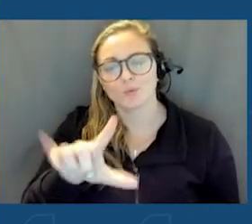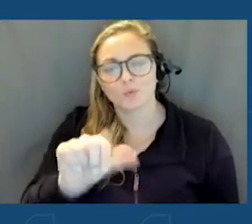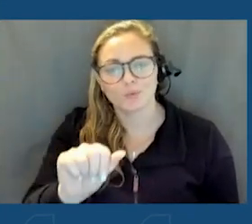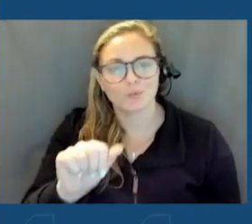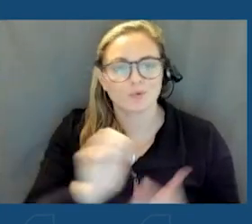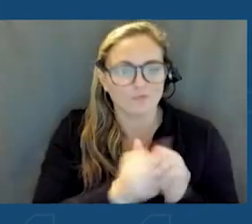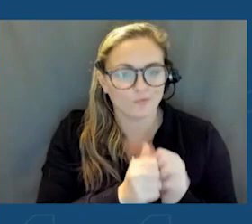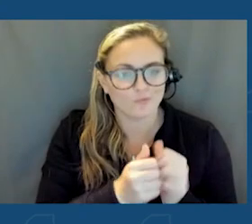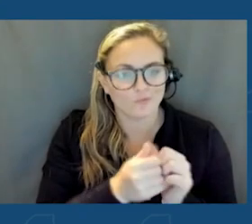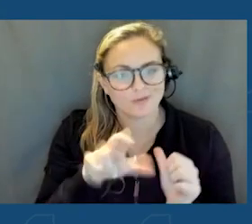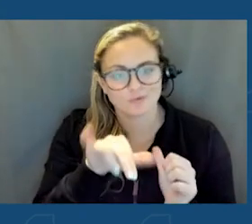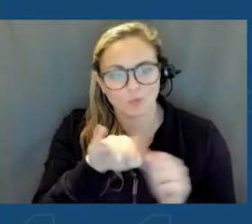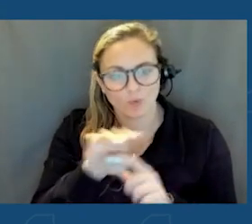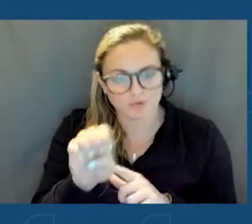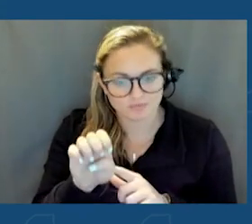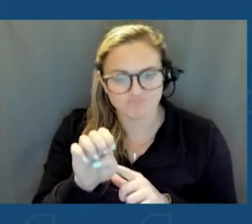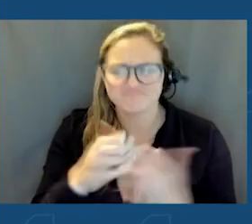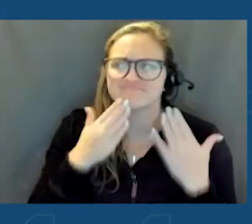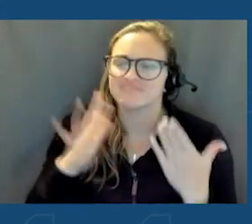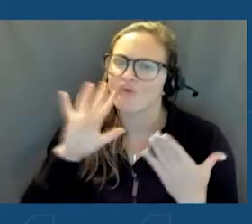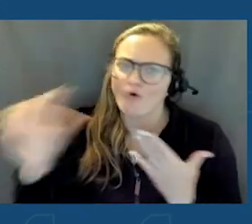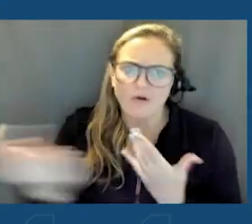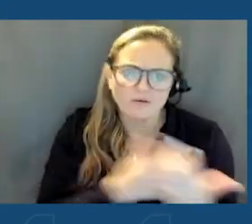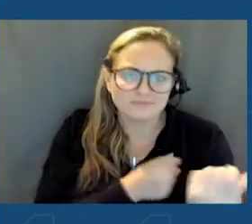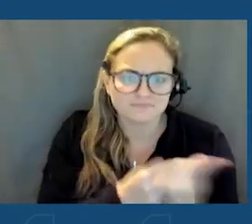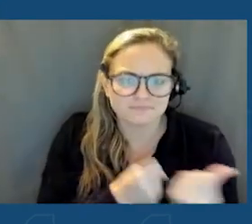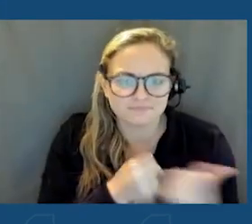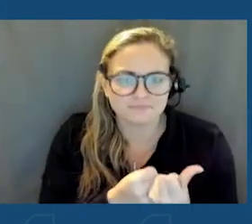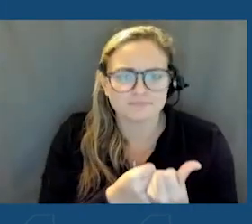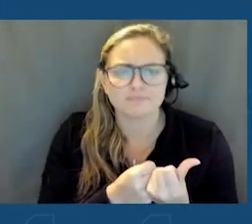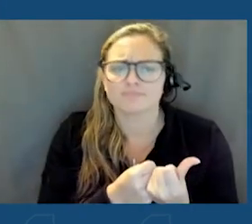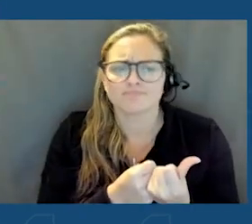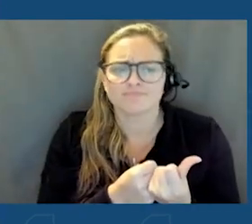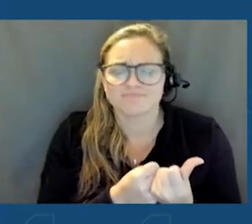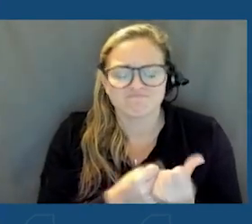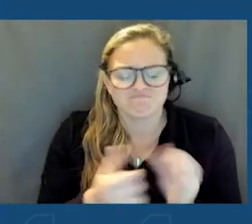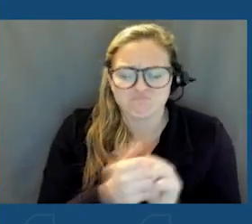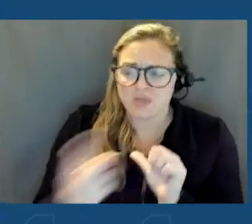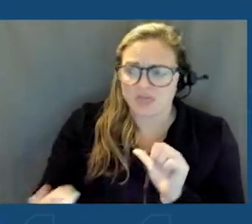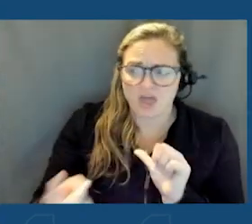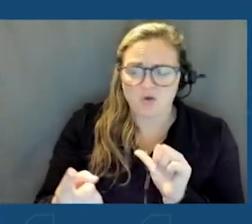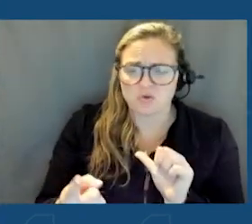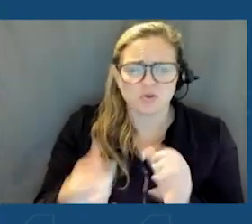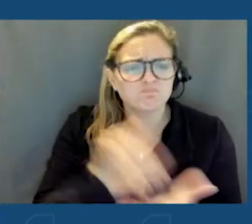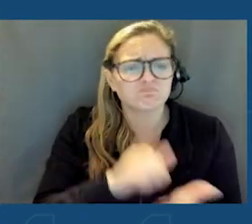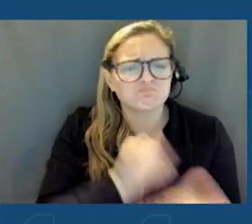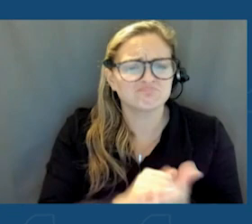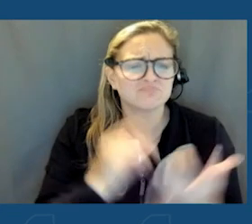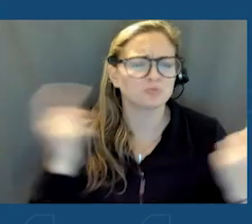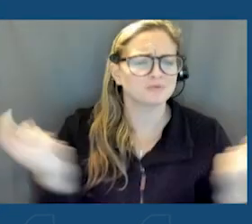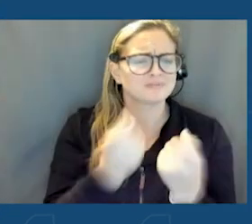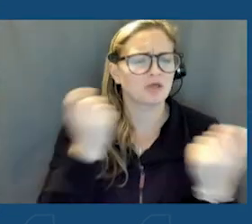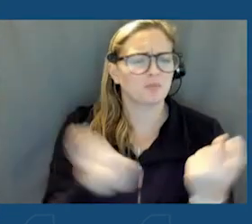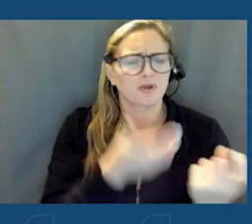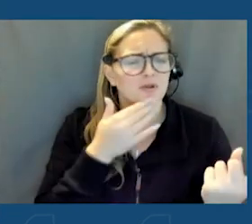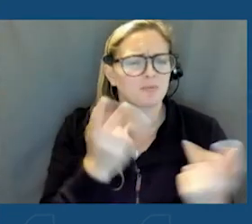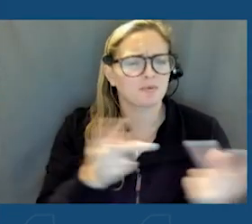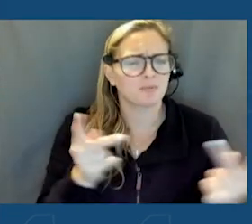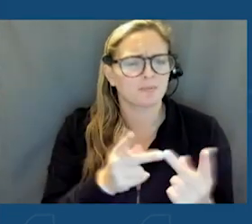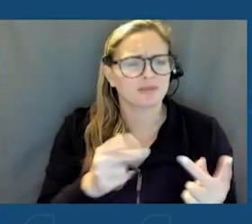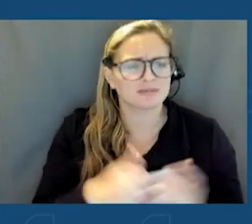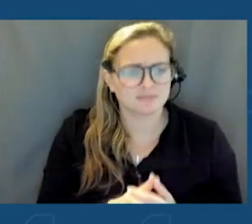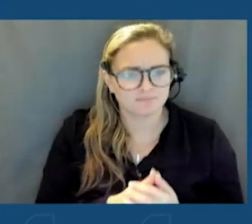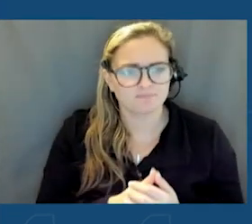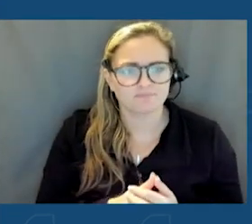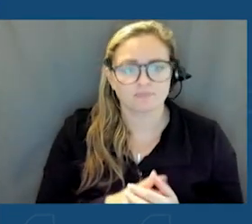thanks you, Governor, for all of your support. We couldn't be celebrating this event in a more fitting location. The Marylou Whitney Pavilion, which